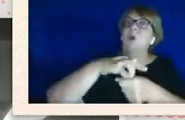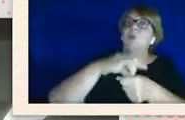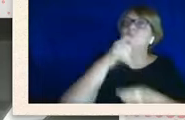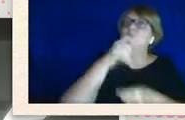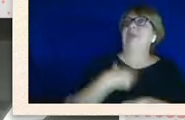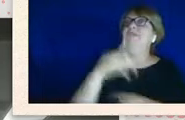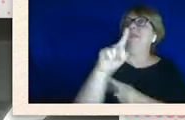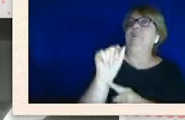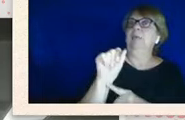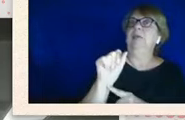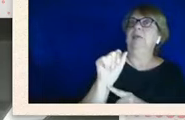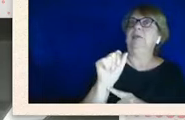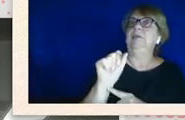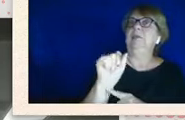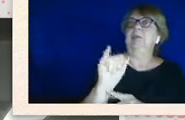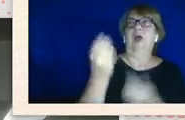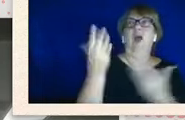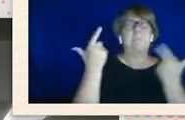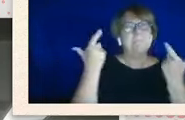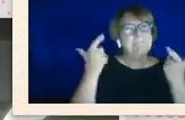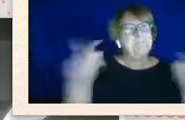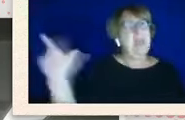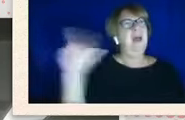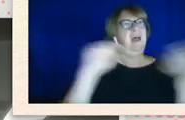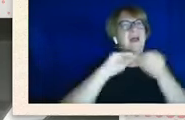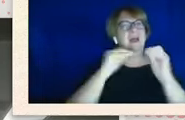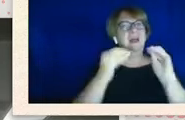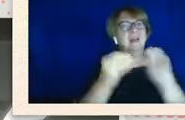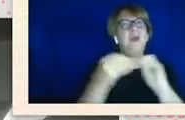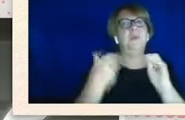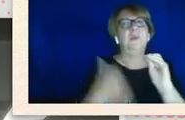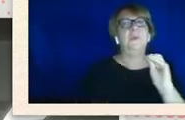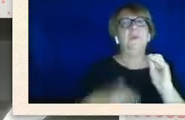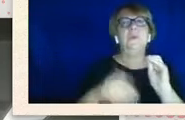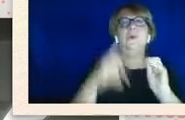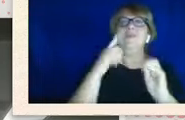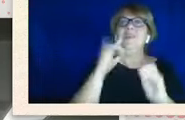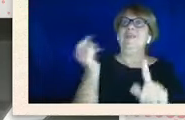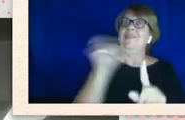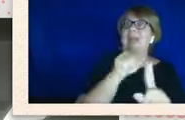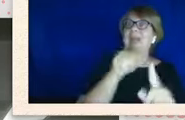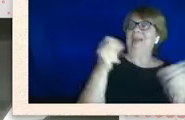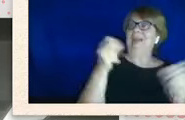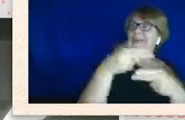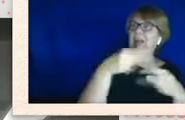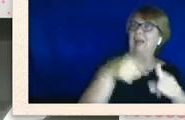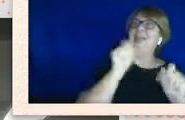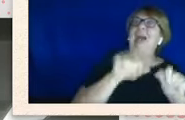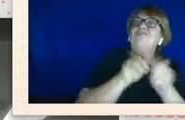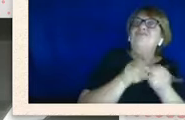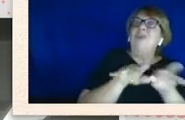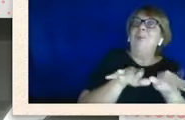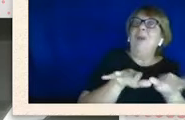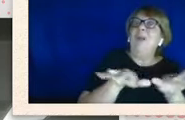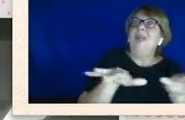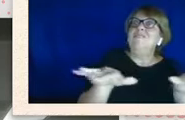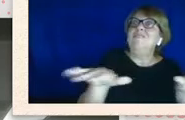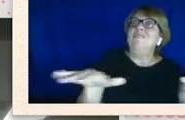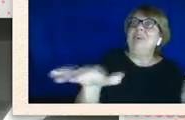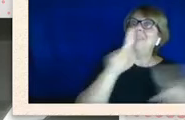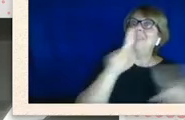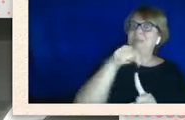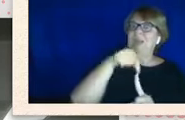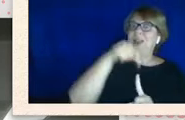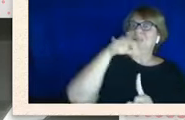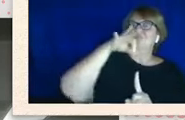a huge number. And if you think back to the slide that Tony just did, that ripple effect of the disability vote, when you